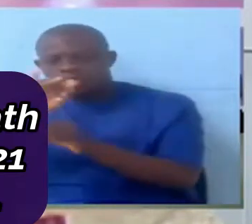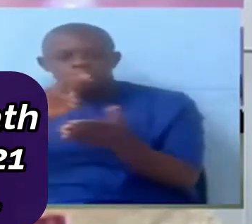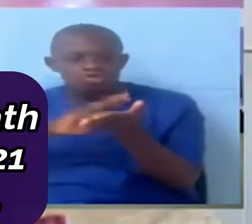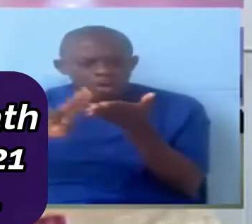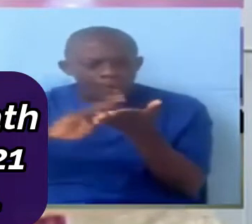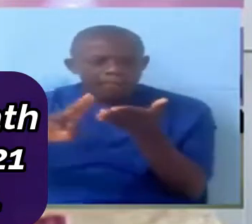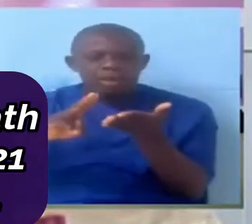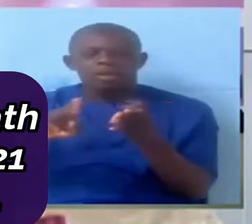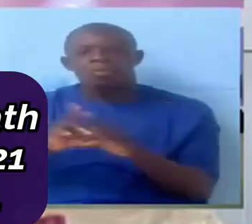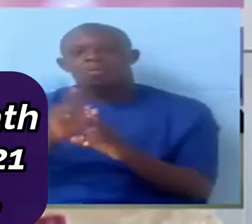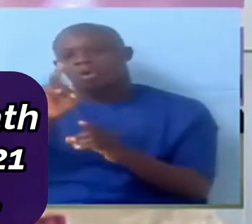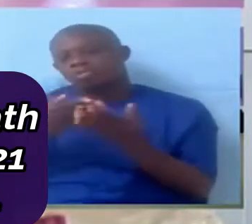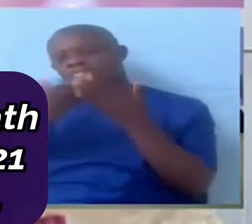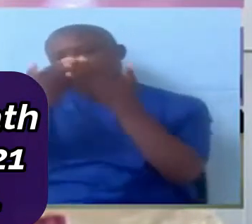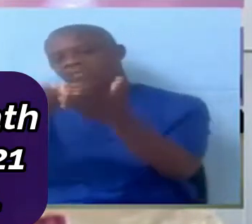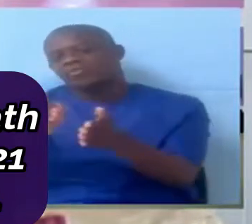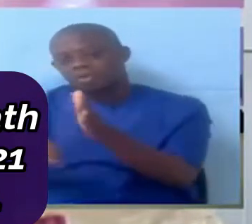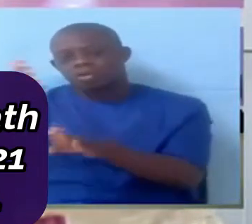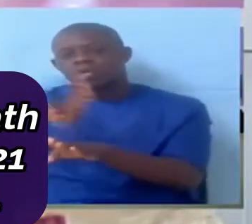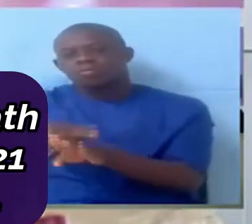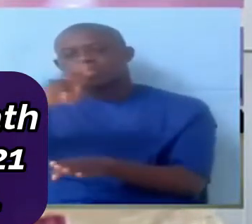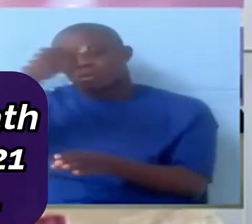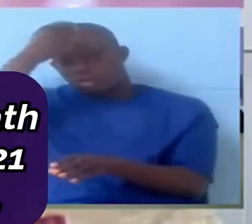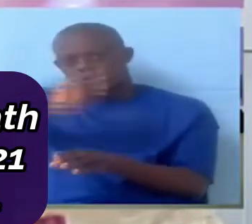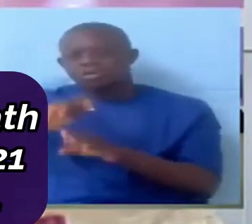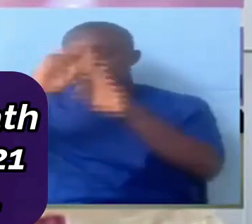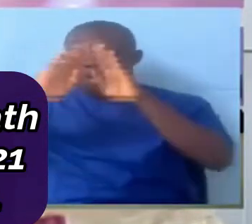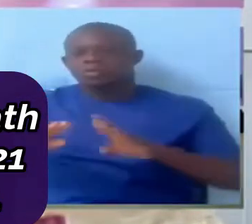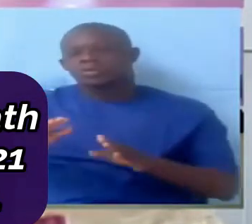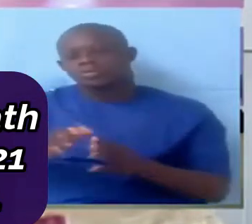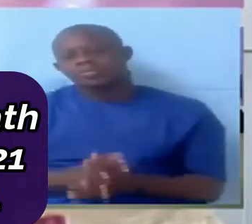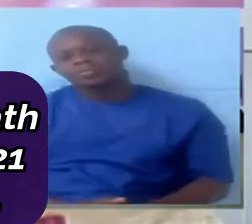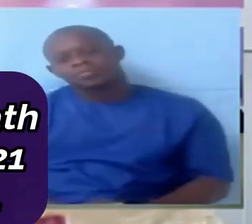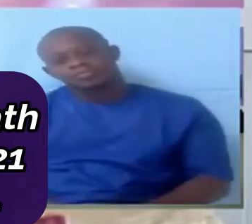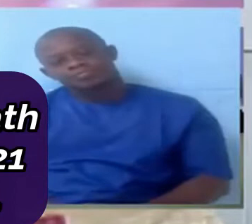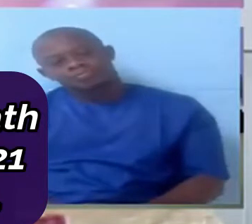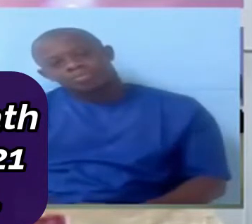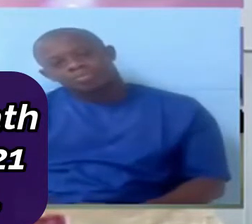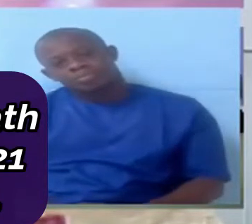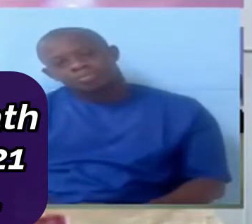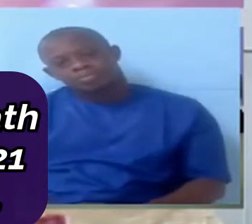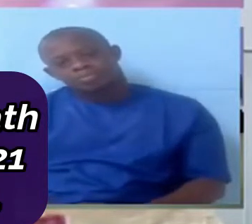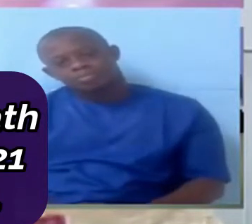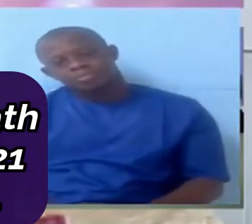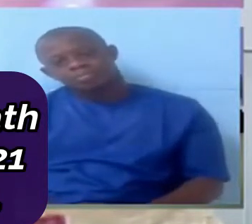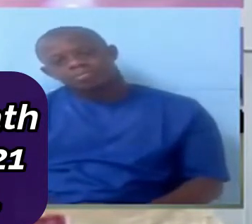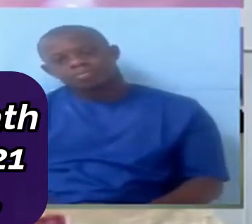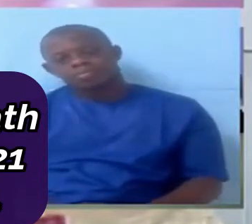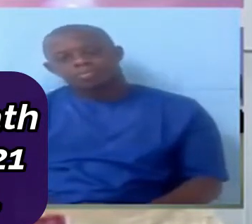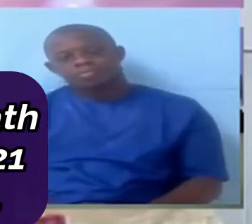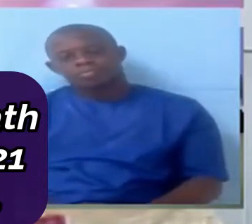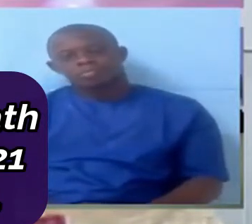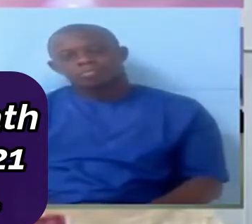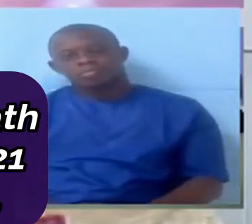yetara ibalo yetara wararing for saying diamo from kakolia efe for saying tamo kakolia efe. That is